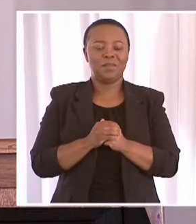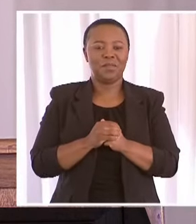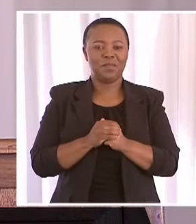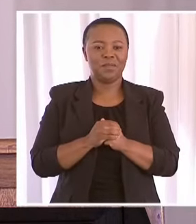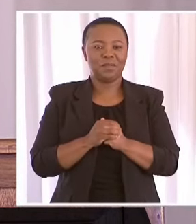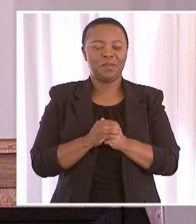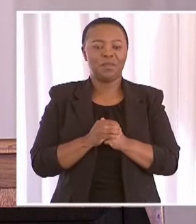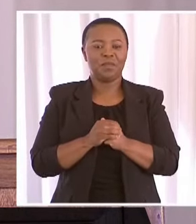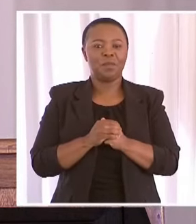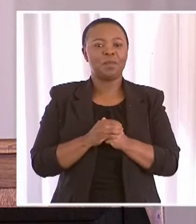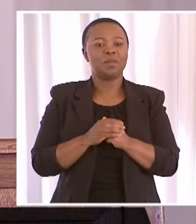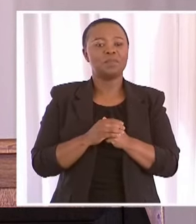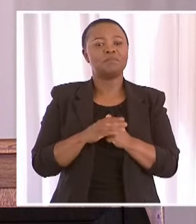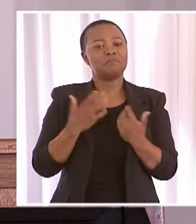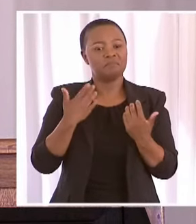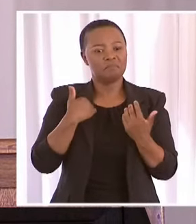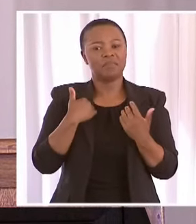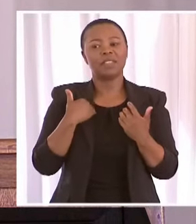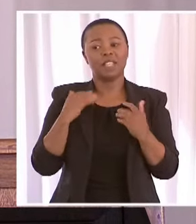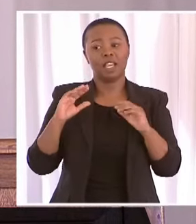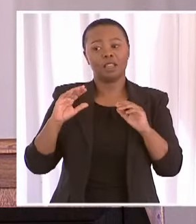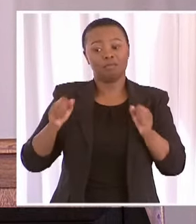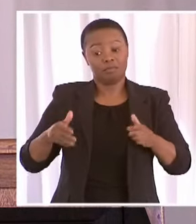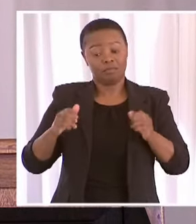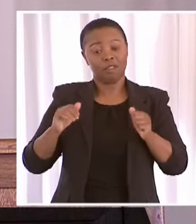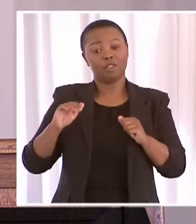They stopped a bit and I went to greet him.